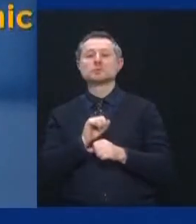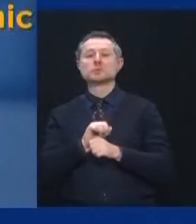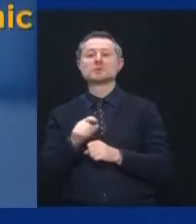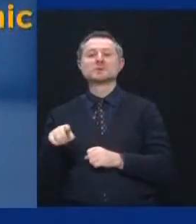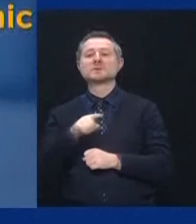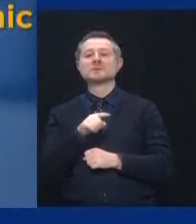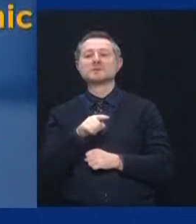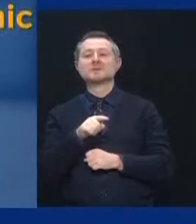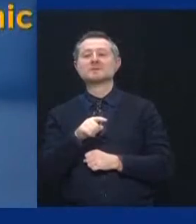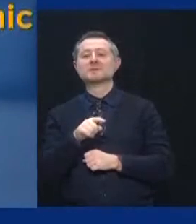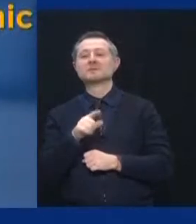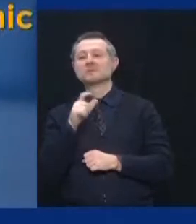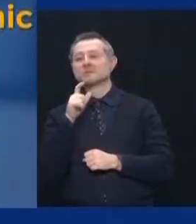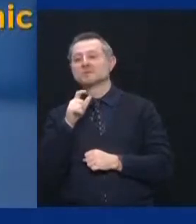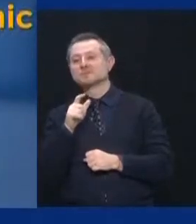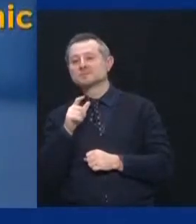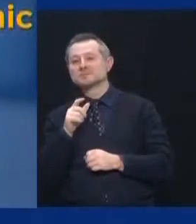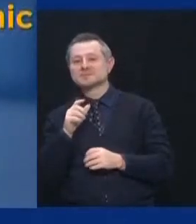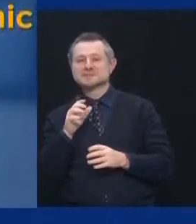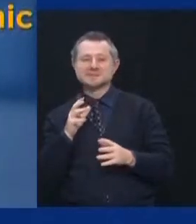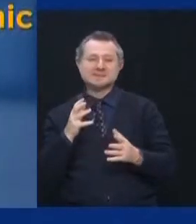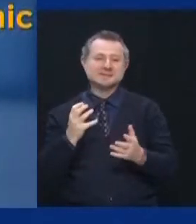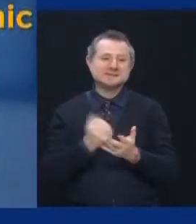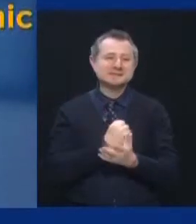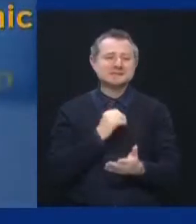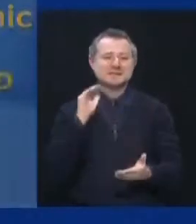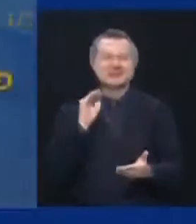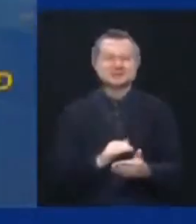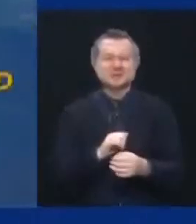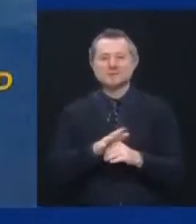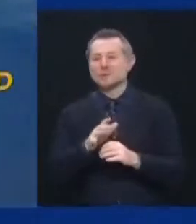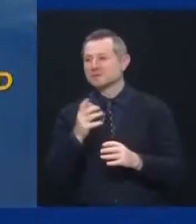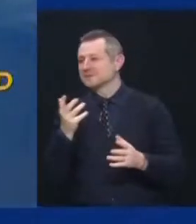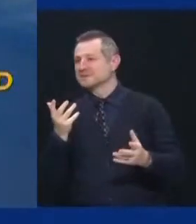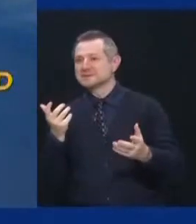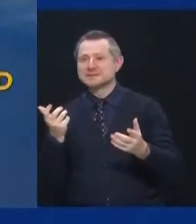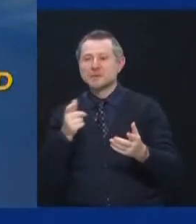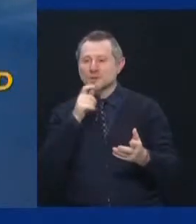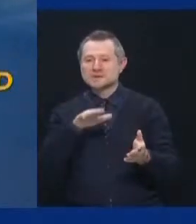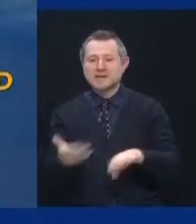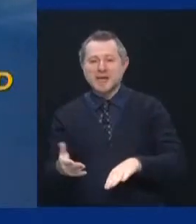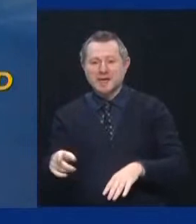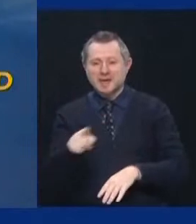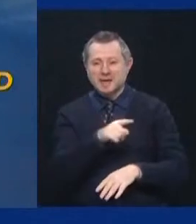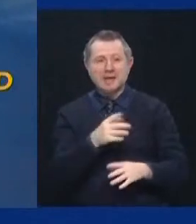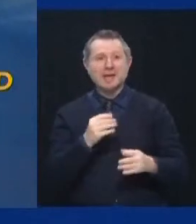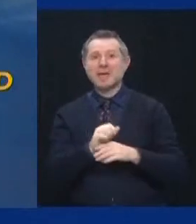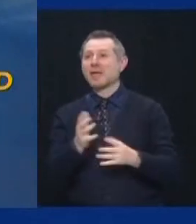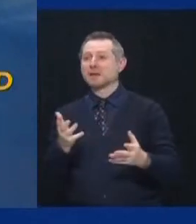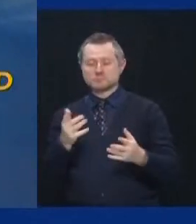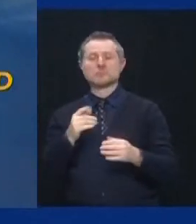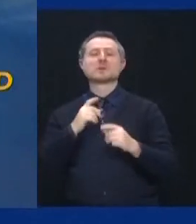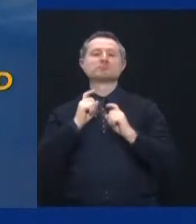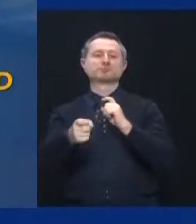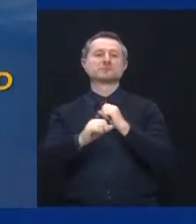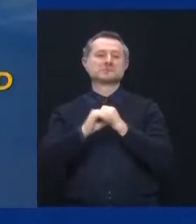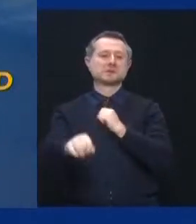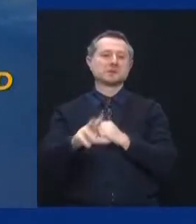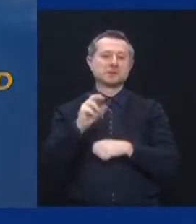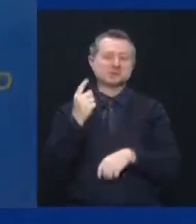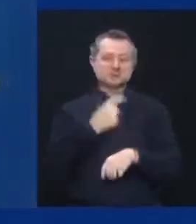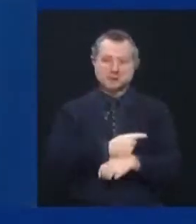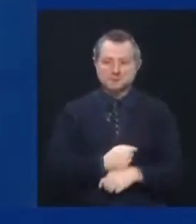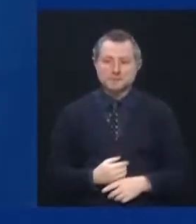lives fighting the pandemic, and I'm extending them by executive order for 30 days. And going forward, this is going to